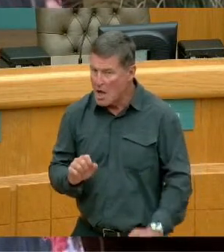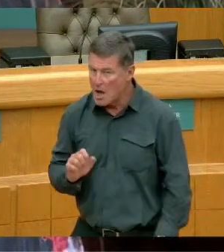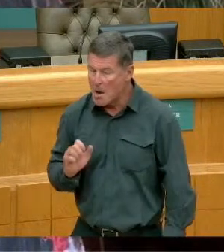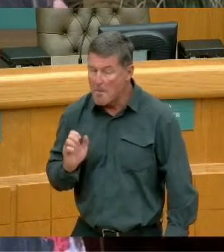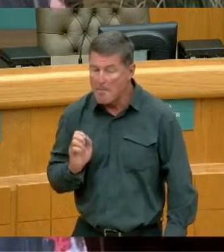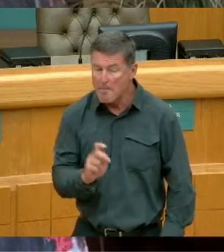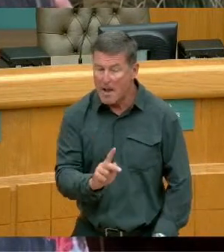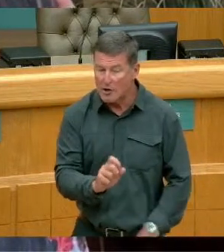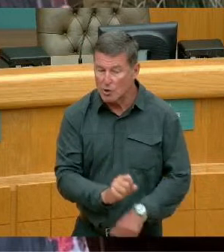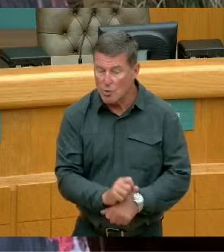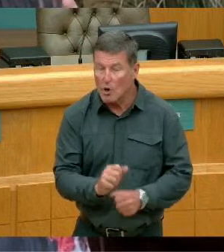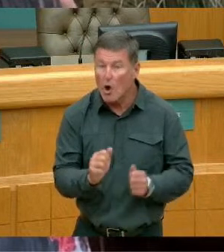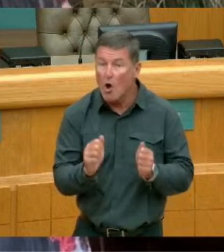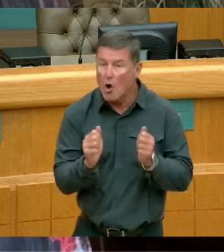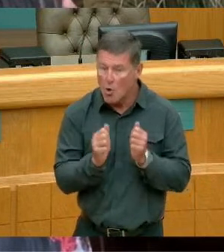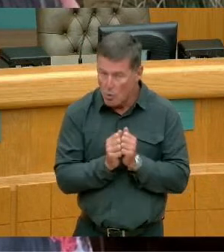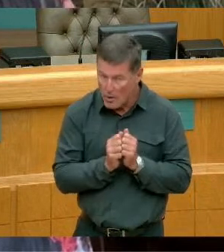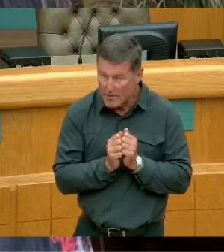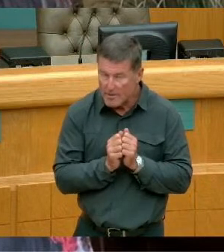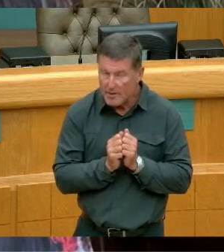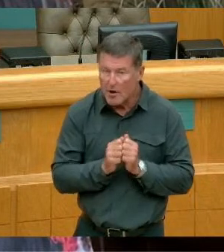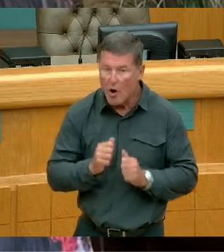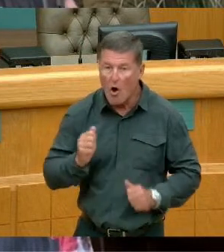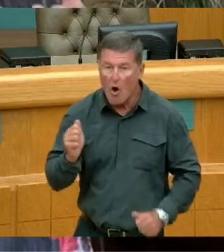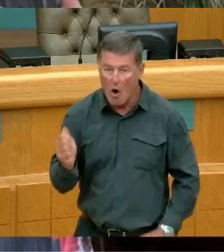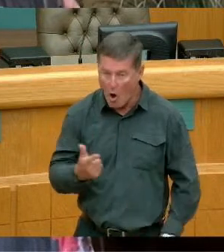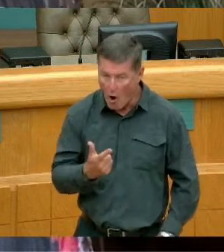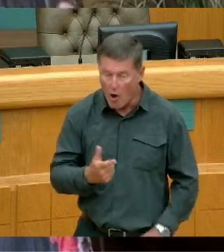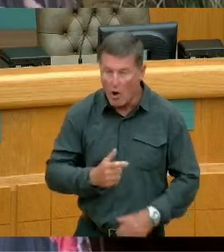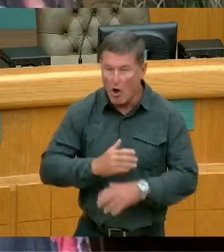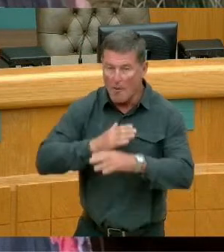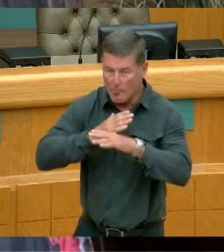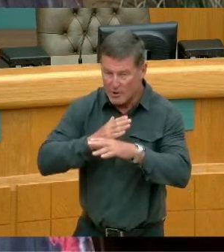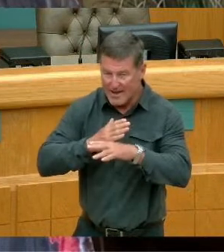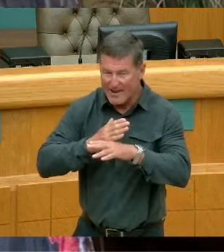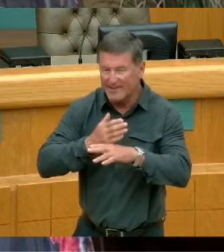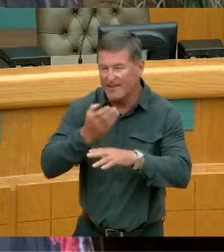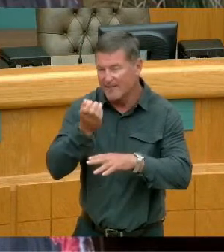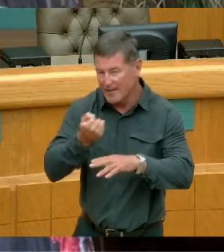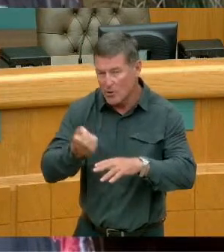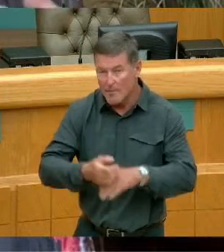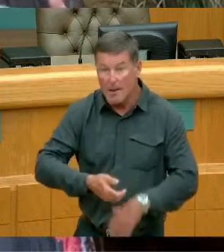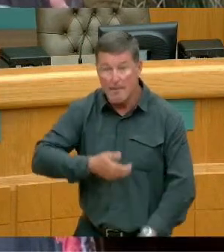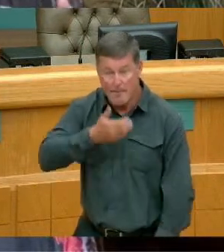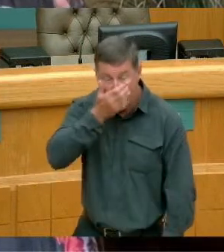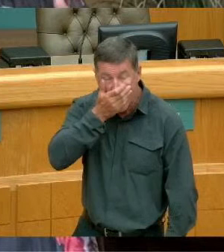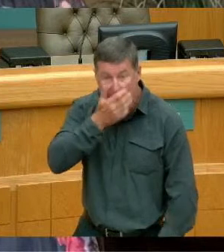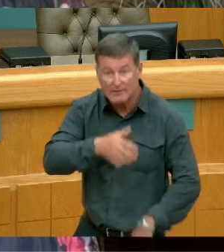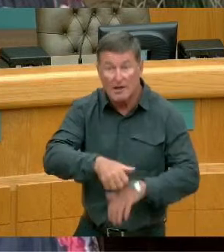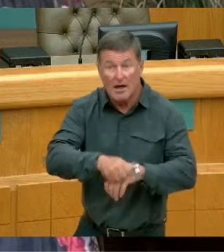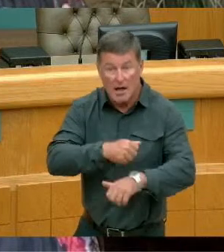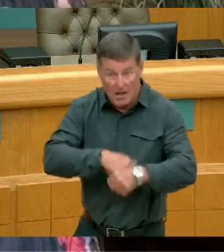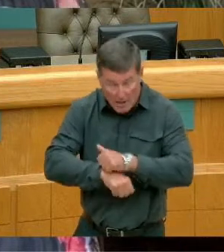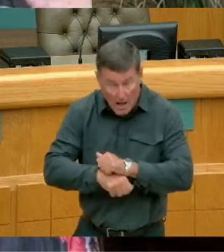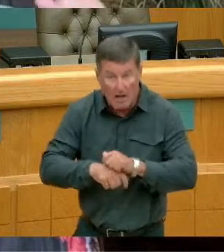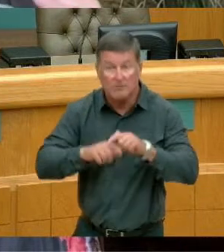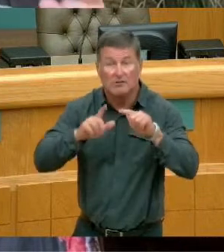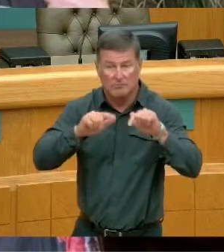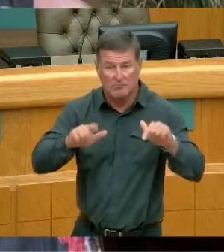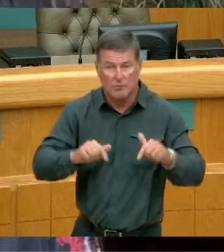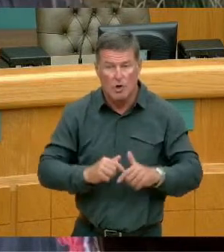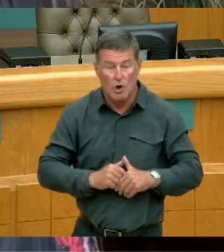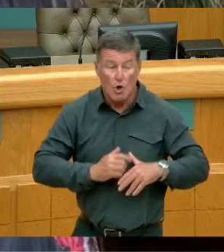you have to wear all of your personal protective equipment to protect your coworkers, but also to protect